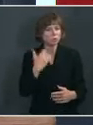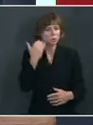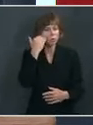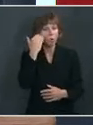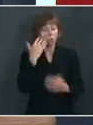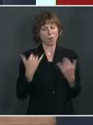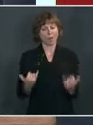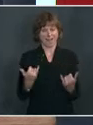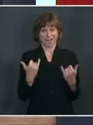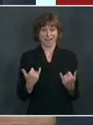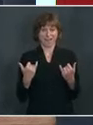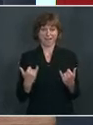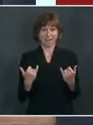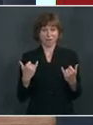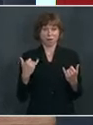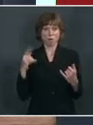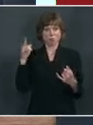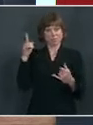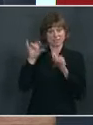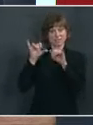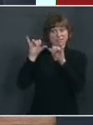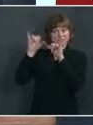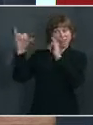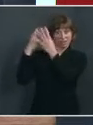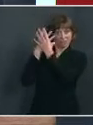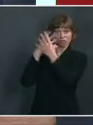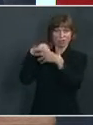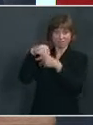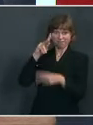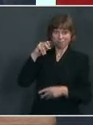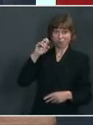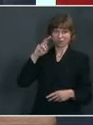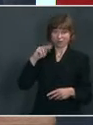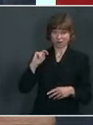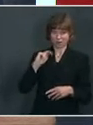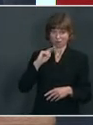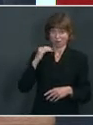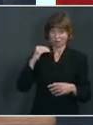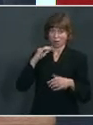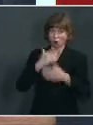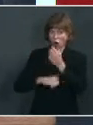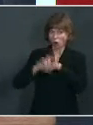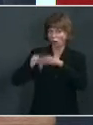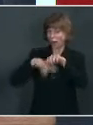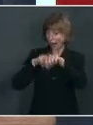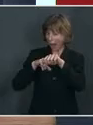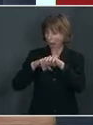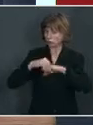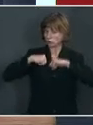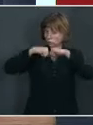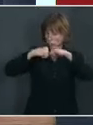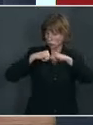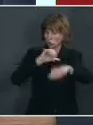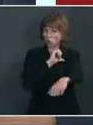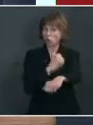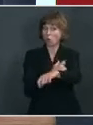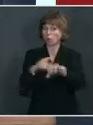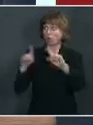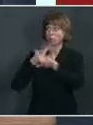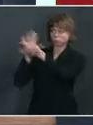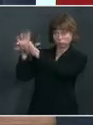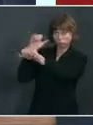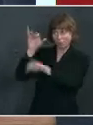right now, Omar Sheikh remains in detention in Pakistan under national security authorities. But we call on the Pakistani government